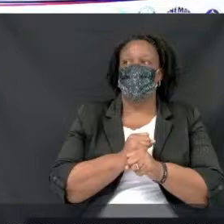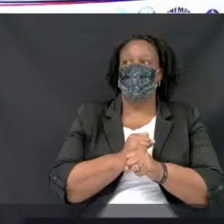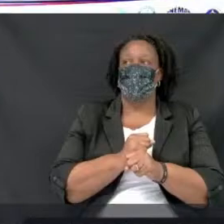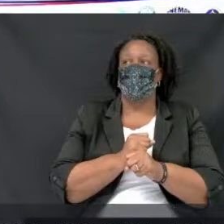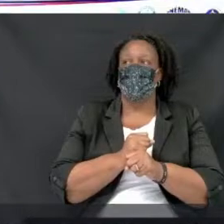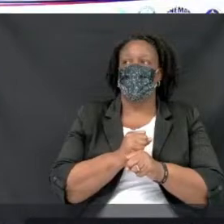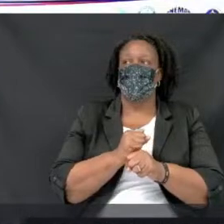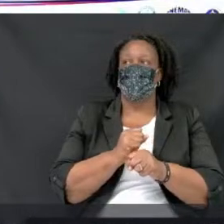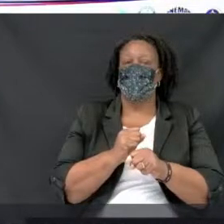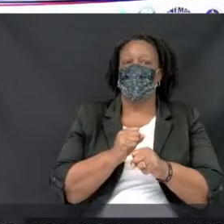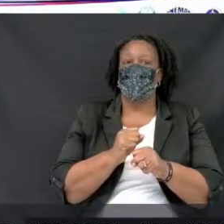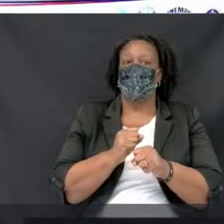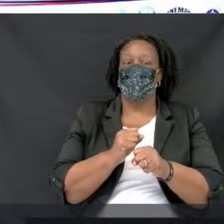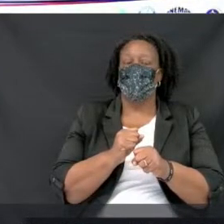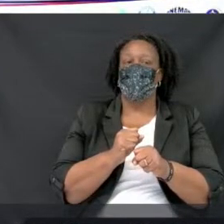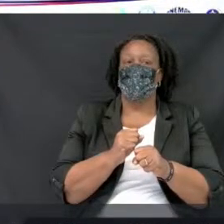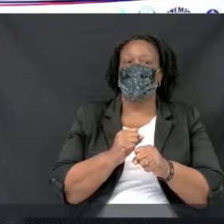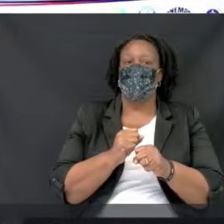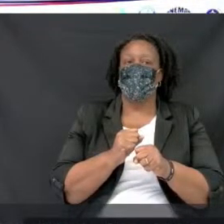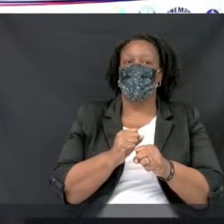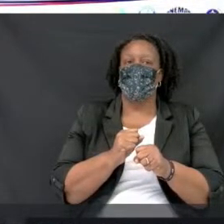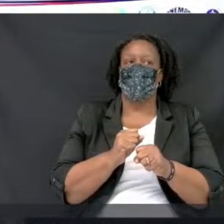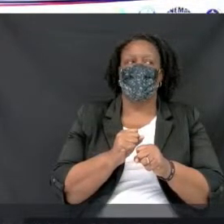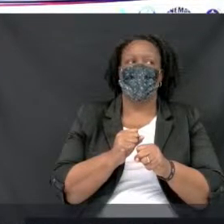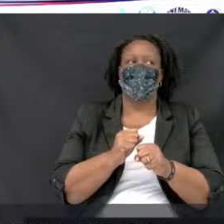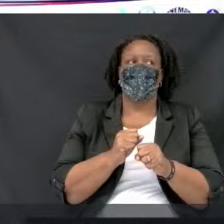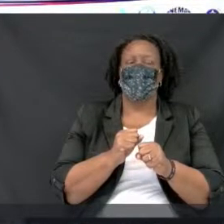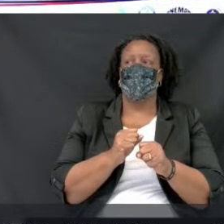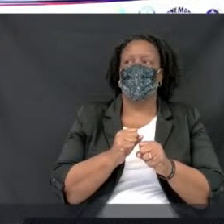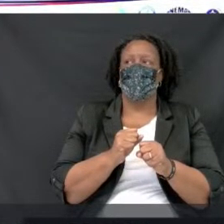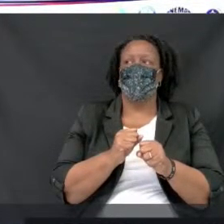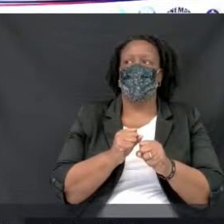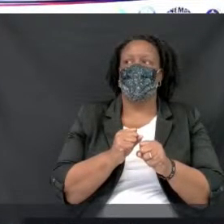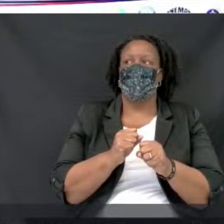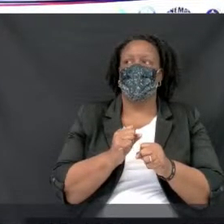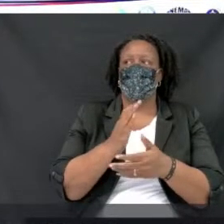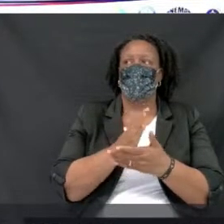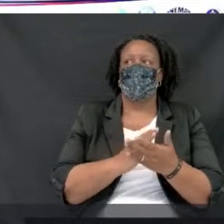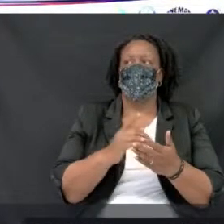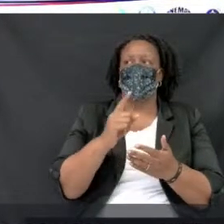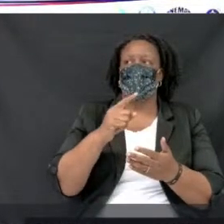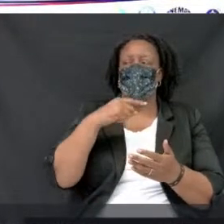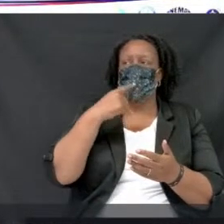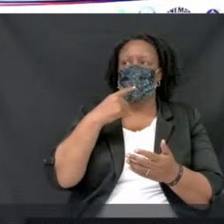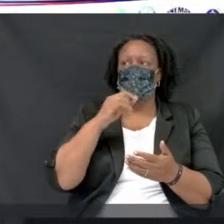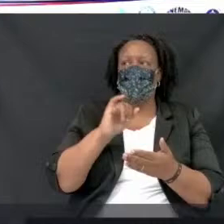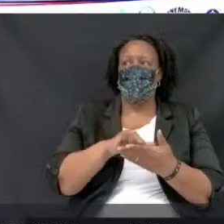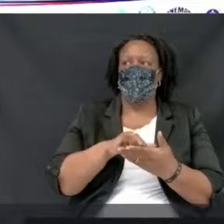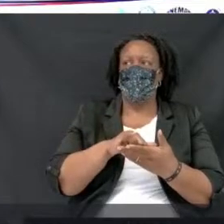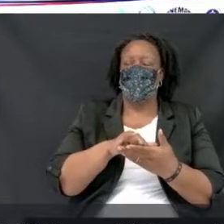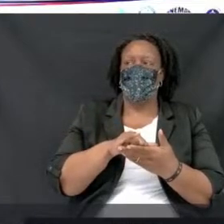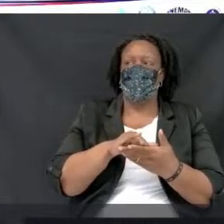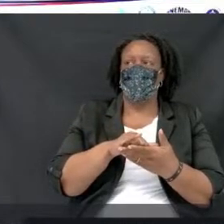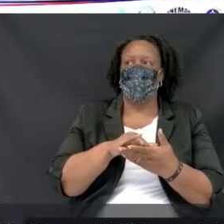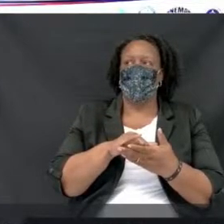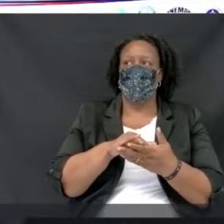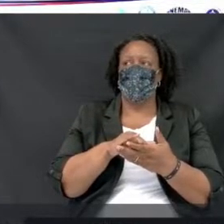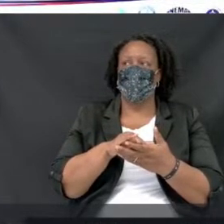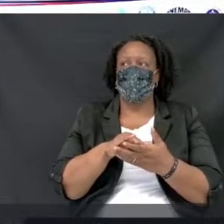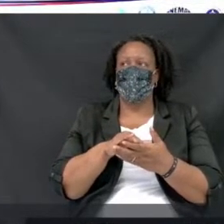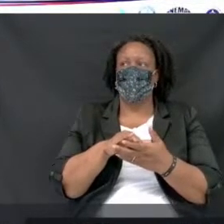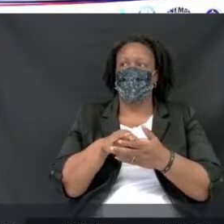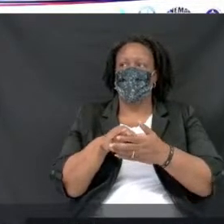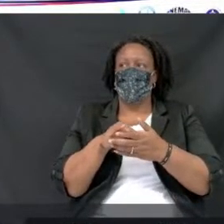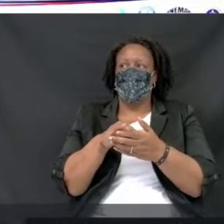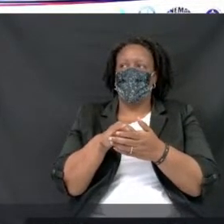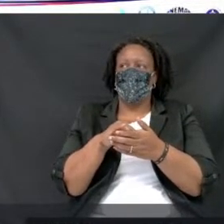to accept locals. I checked with 2 other hotels, and they confirmed that